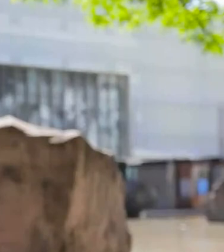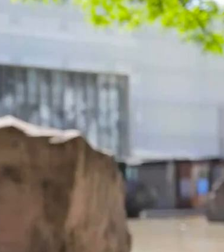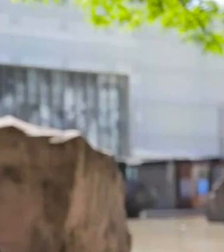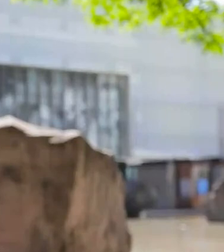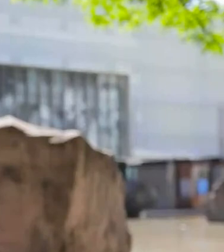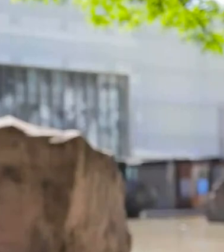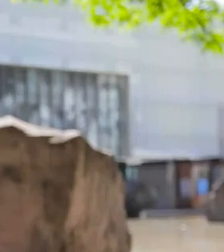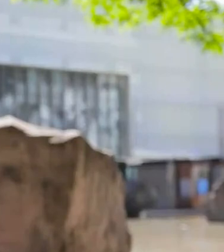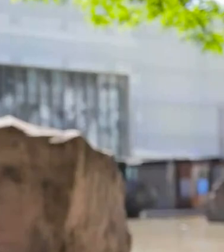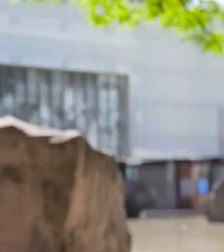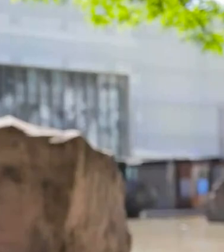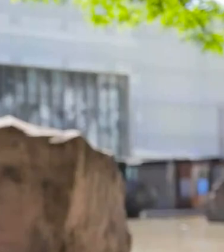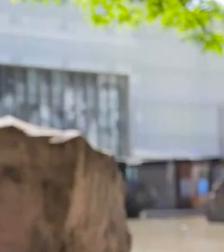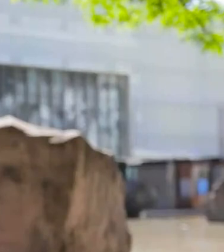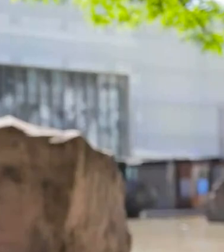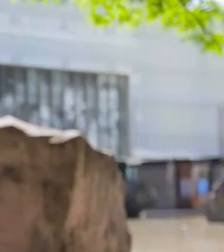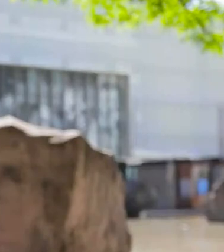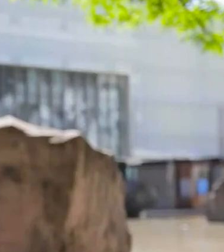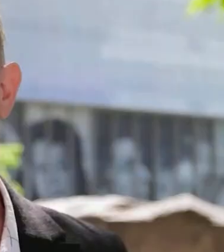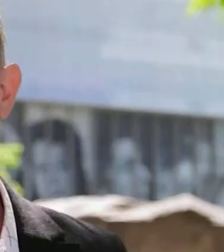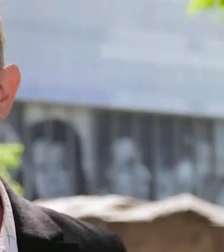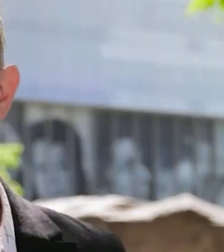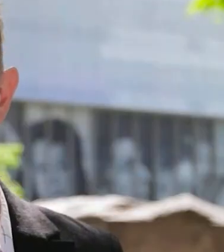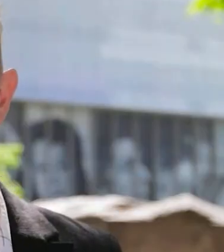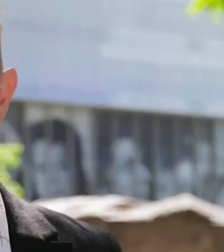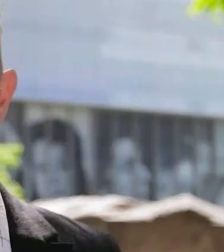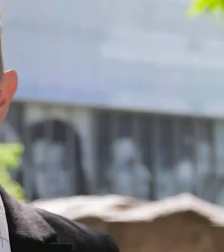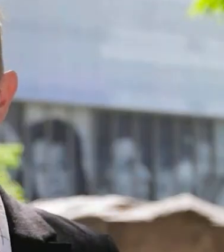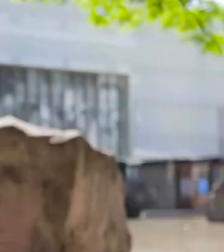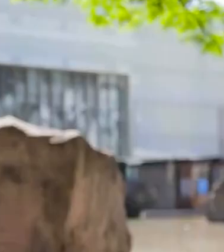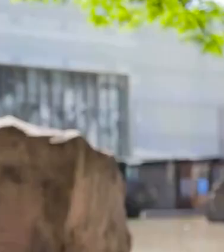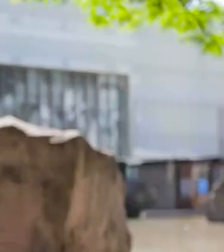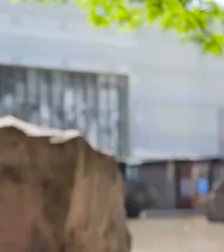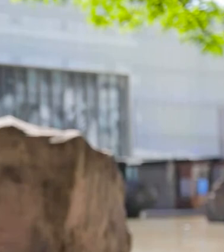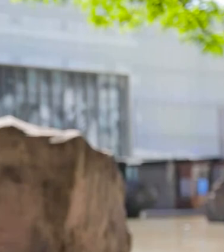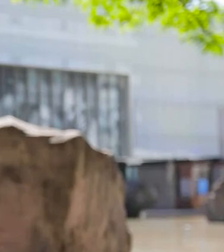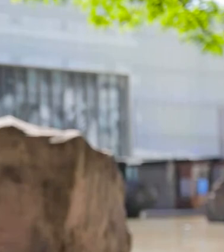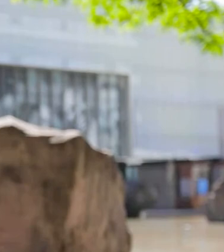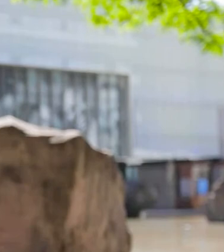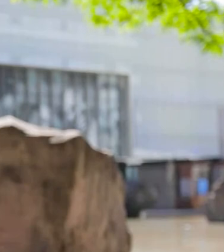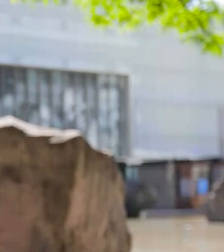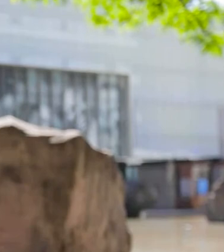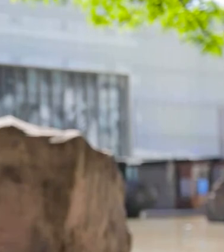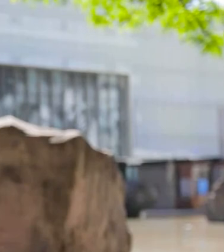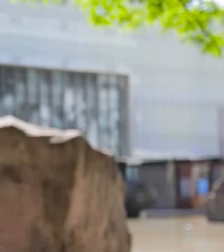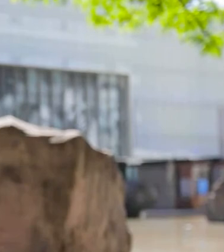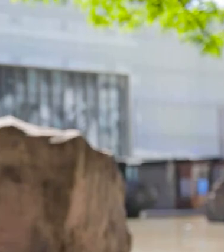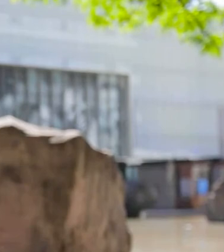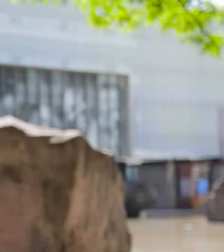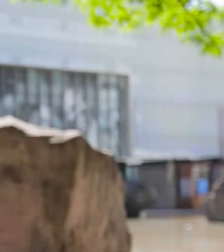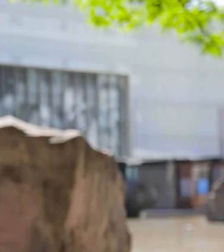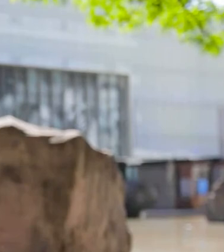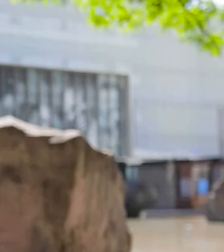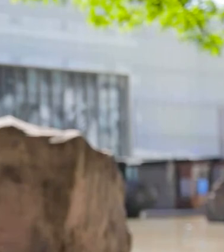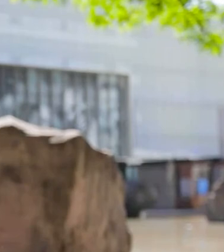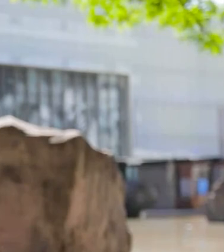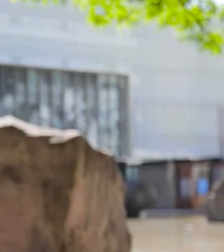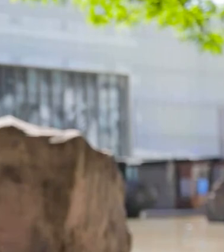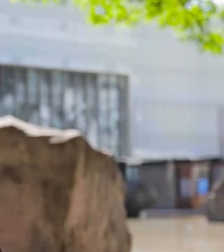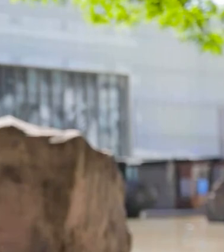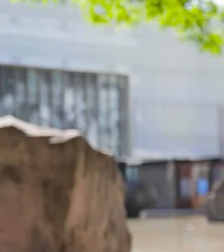this world needs you, just as you are. Do you hear me? It needs you, and I'm so happy we could help you on your